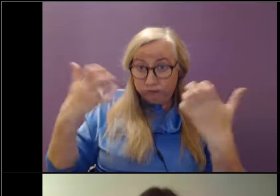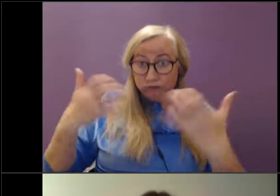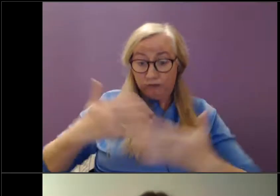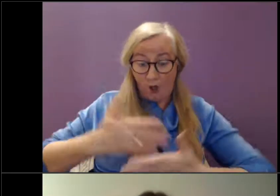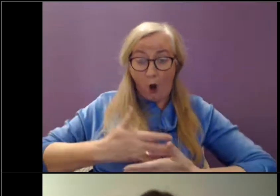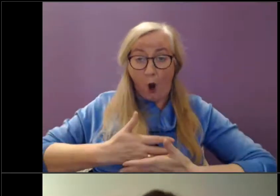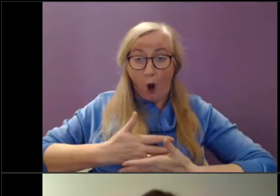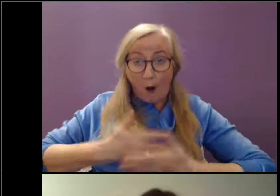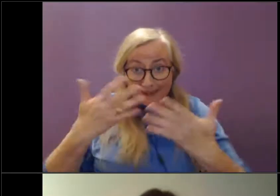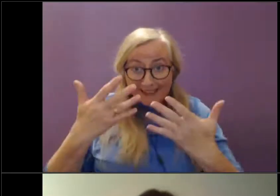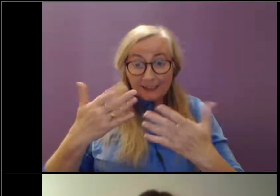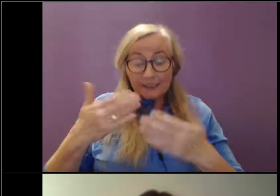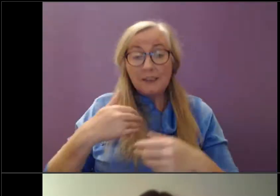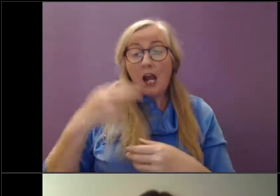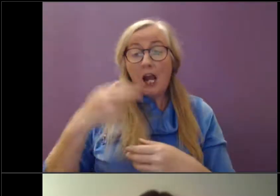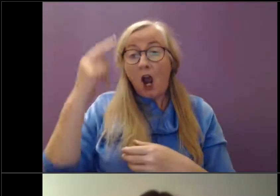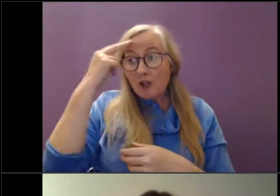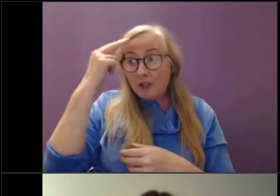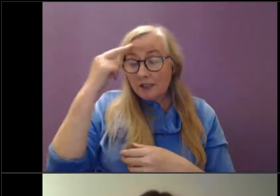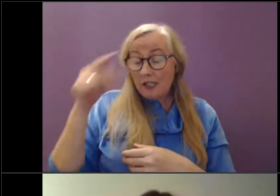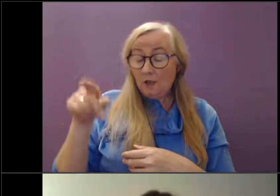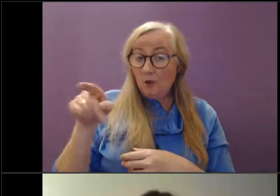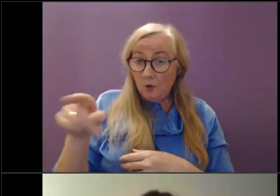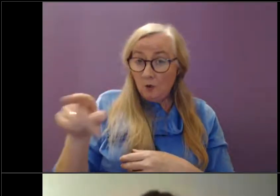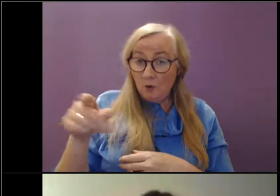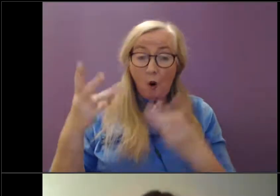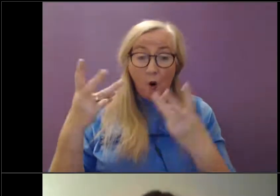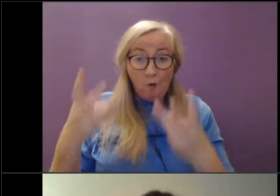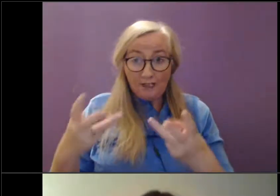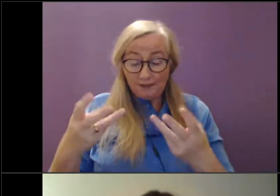I understand that you want to let this